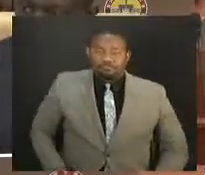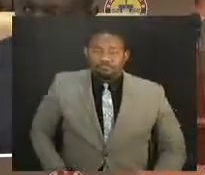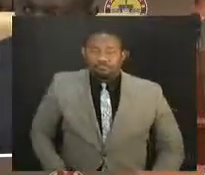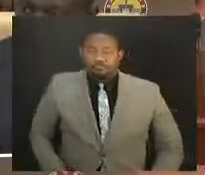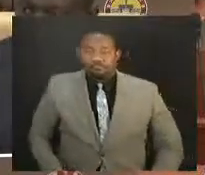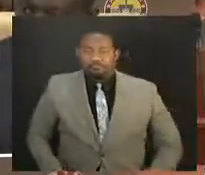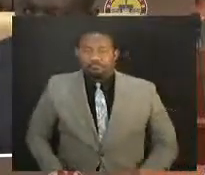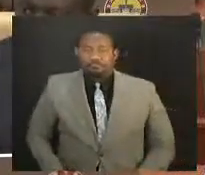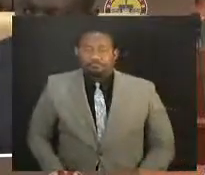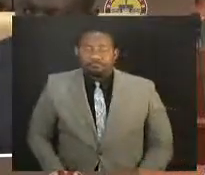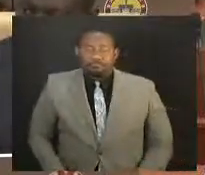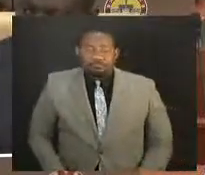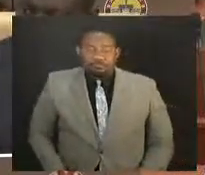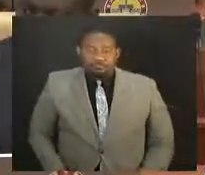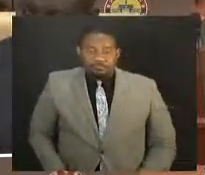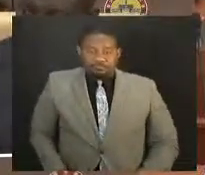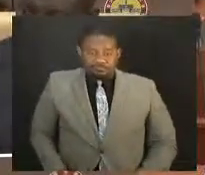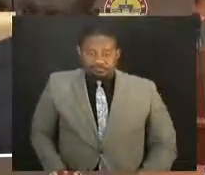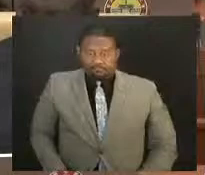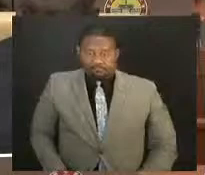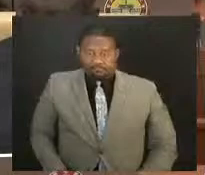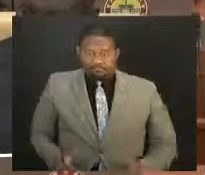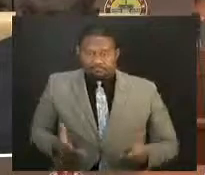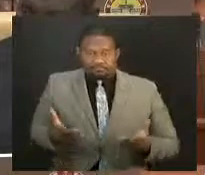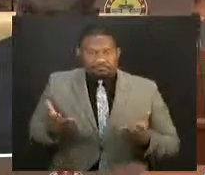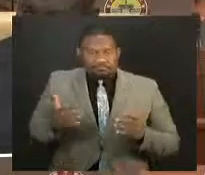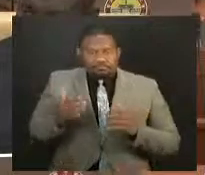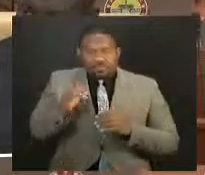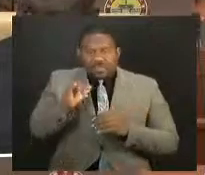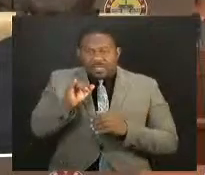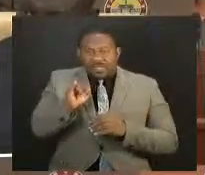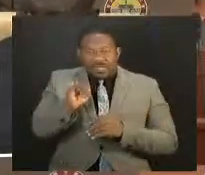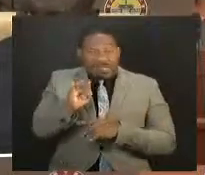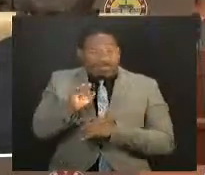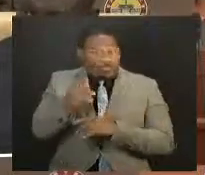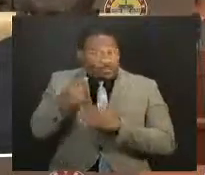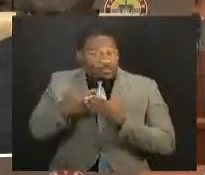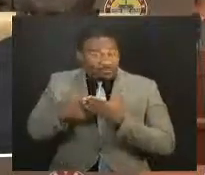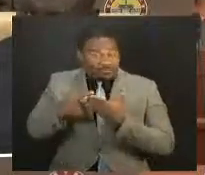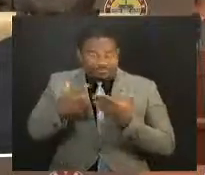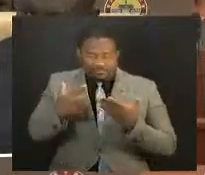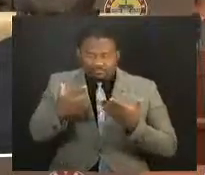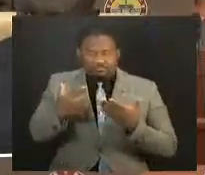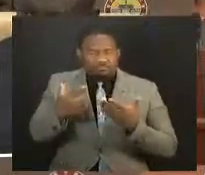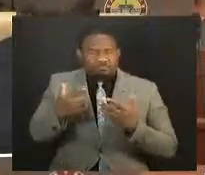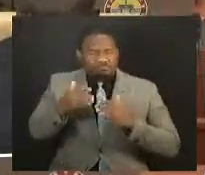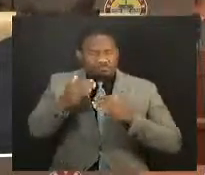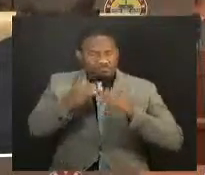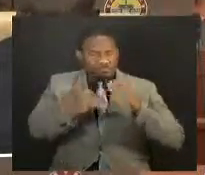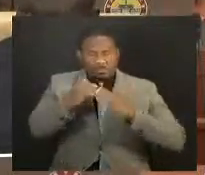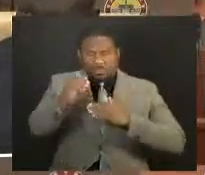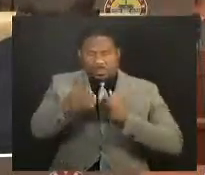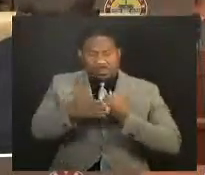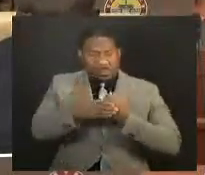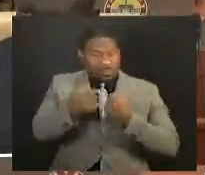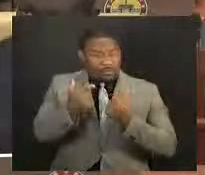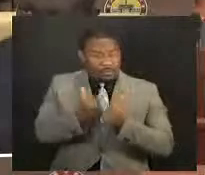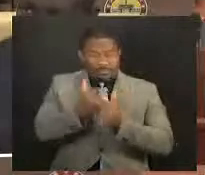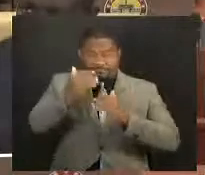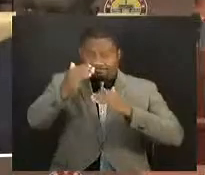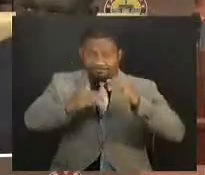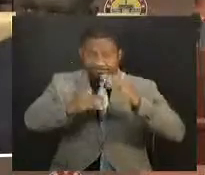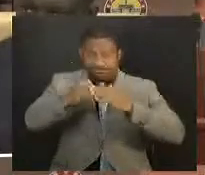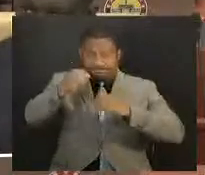talk about building a Bank of Ghana